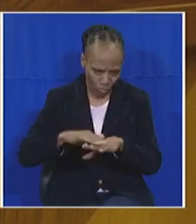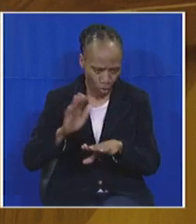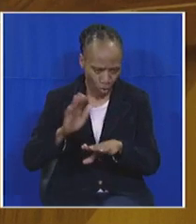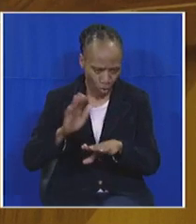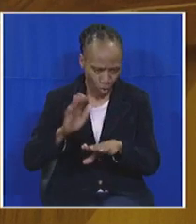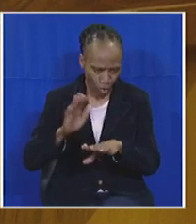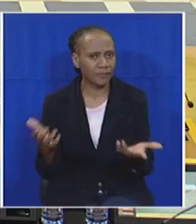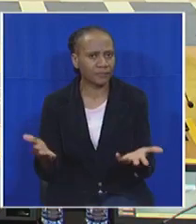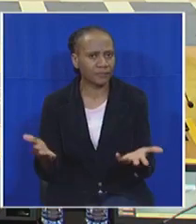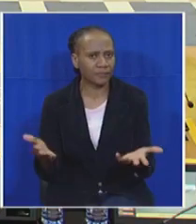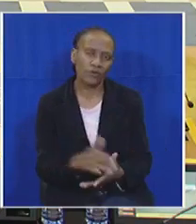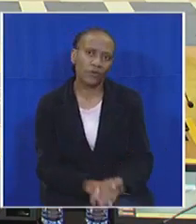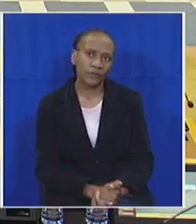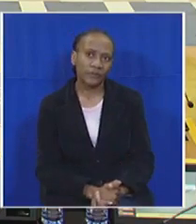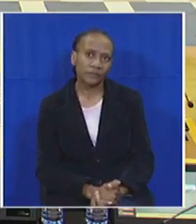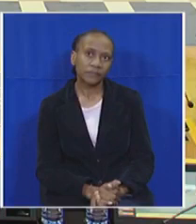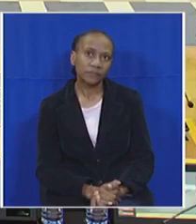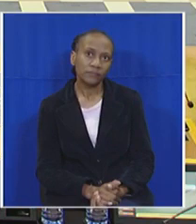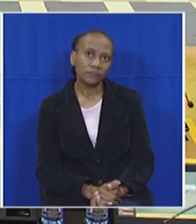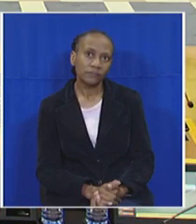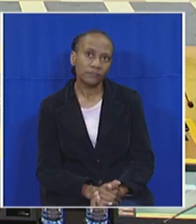Thank you. Thank you very much.